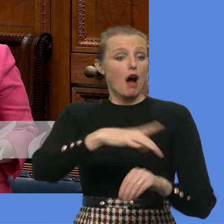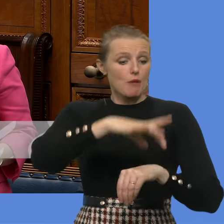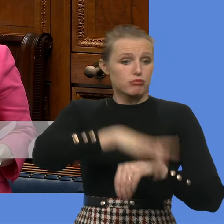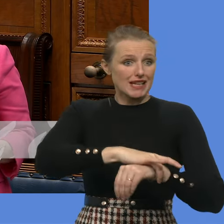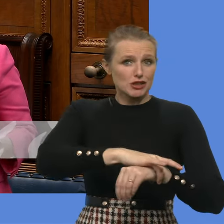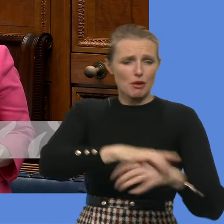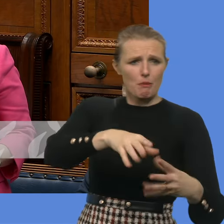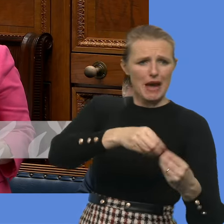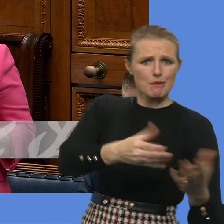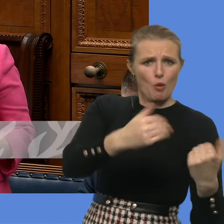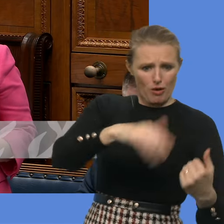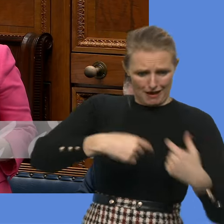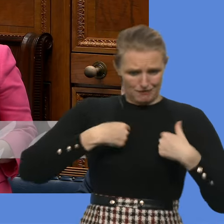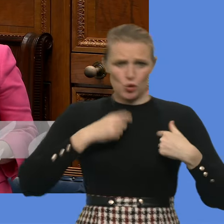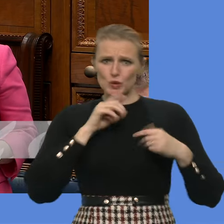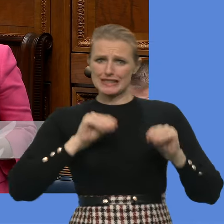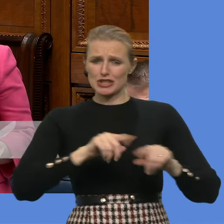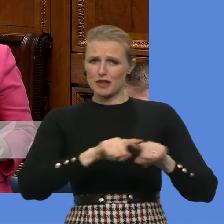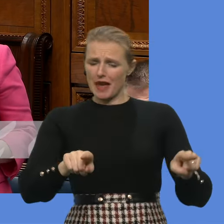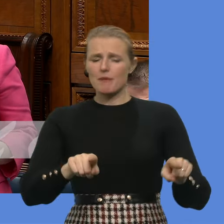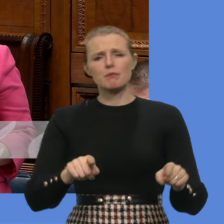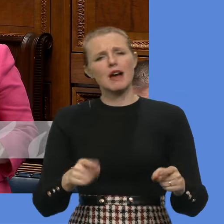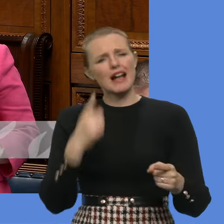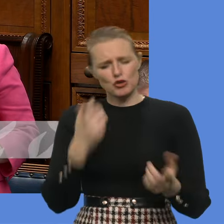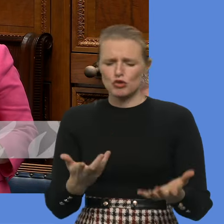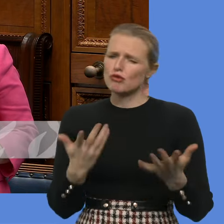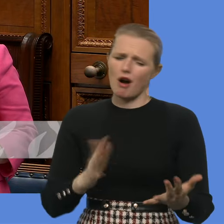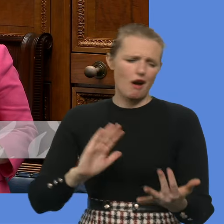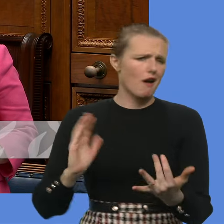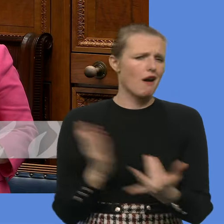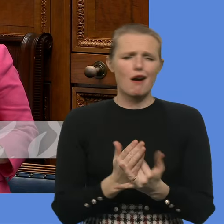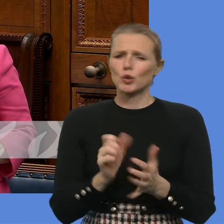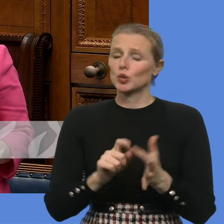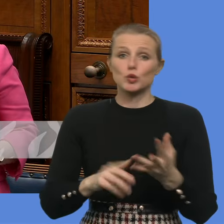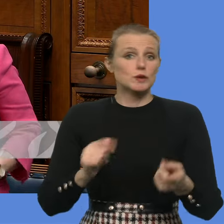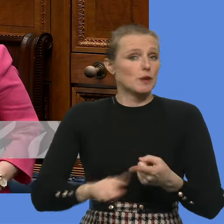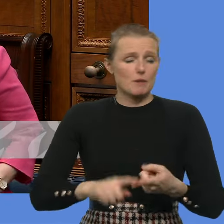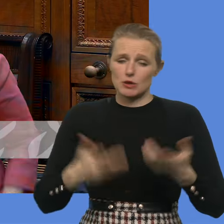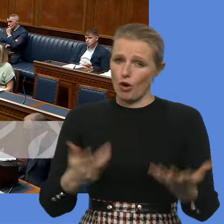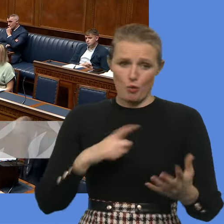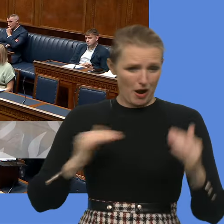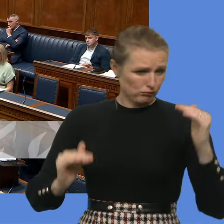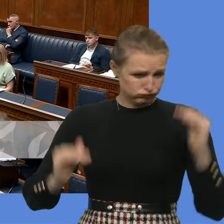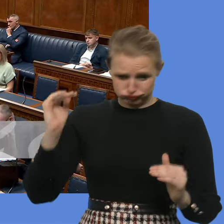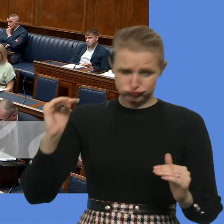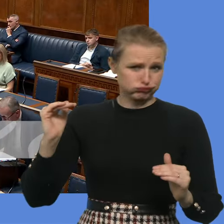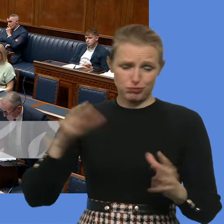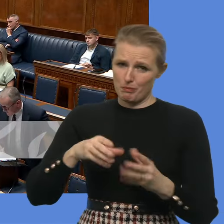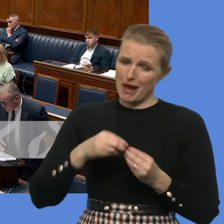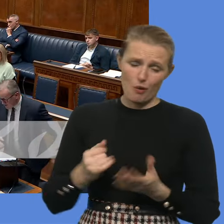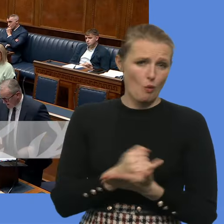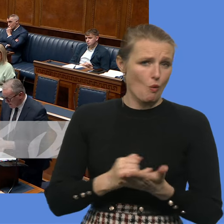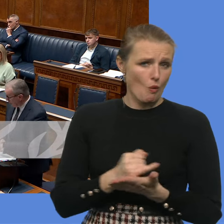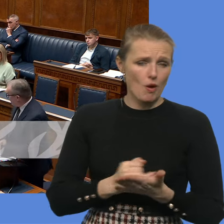that you can do now to step in and support that sector as they struggle with this pay parity? Minister. I